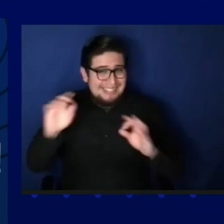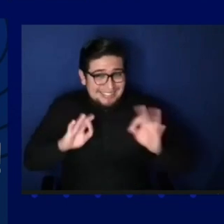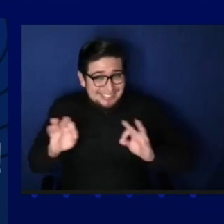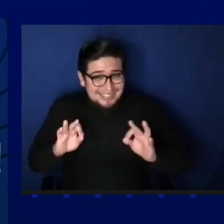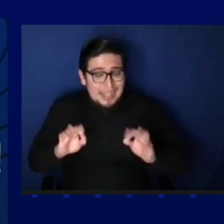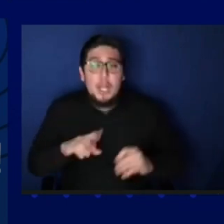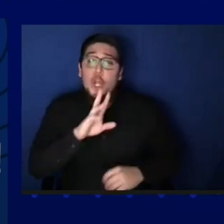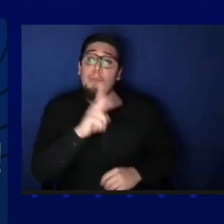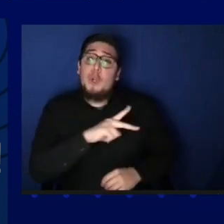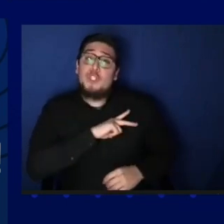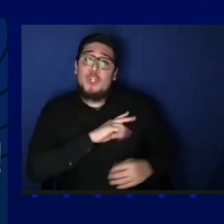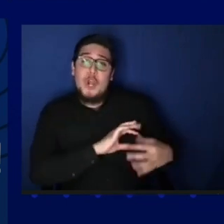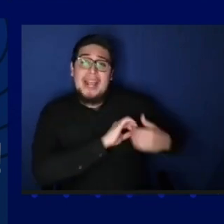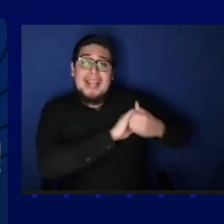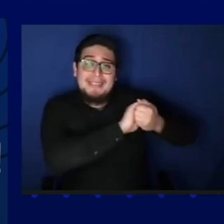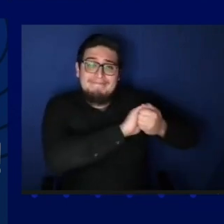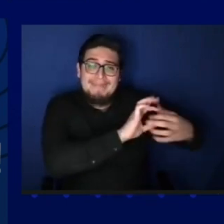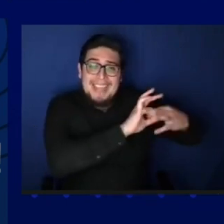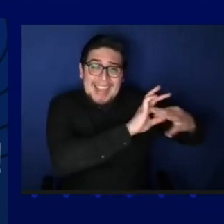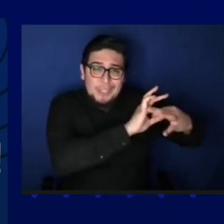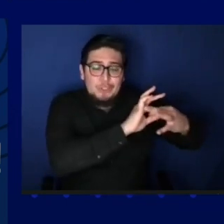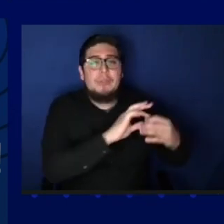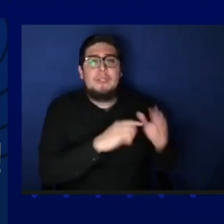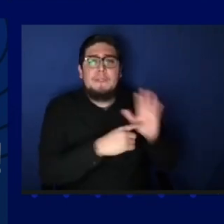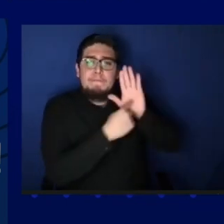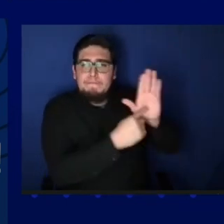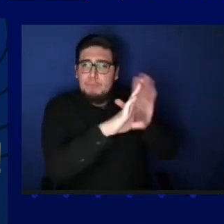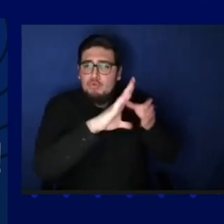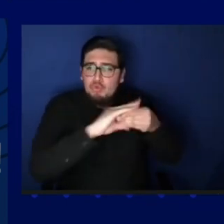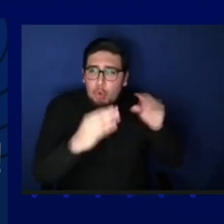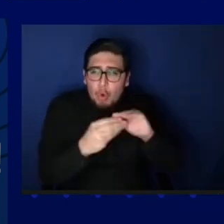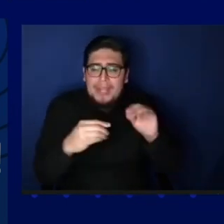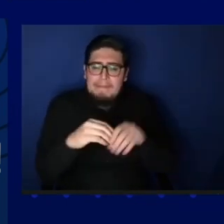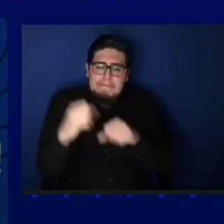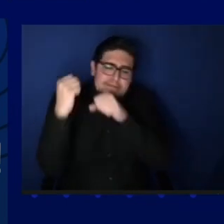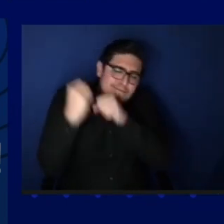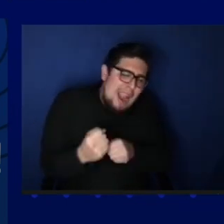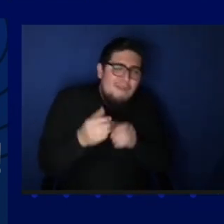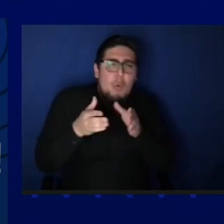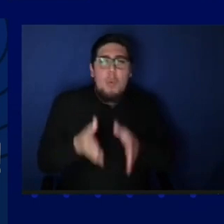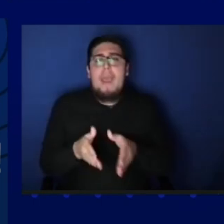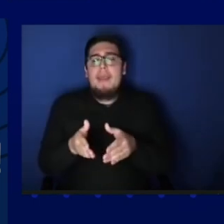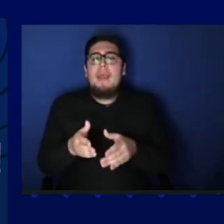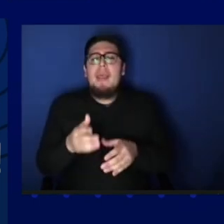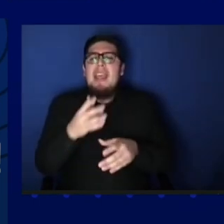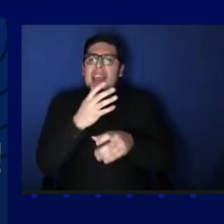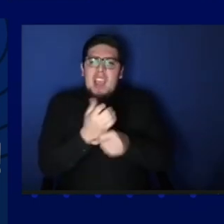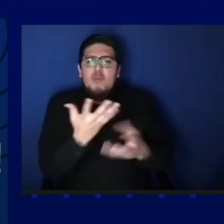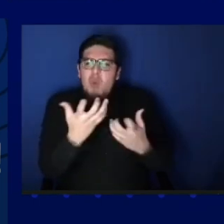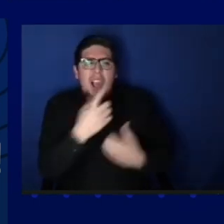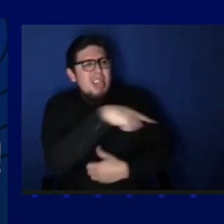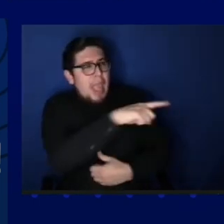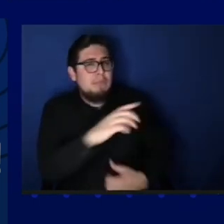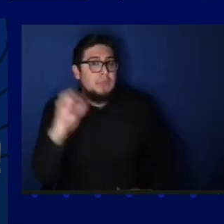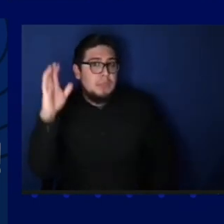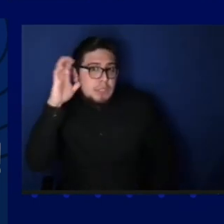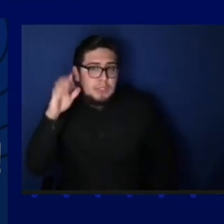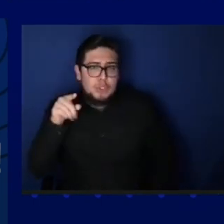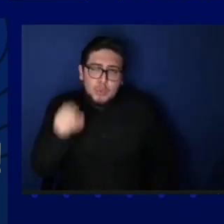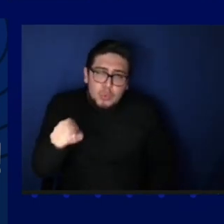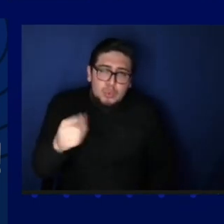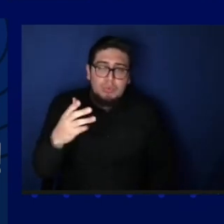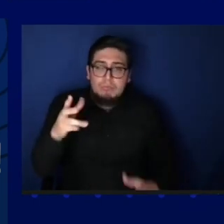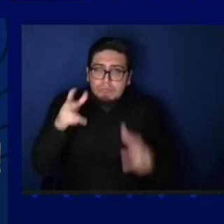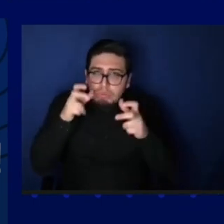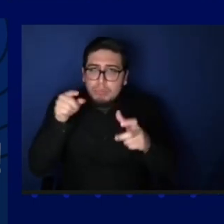a powerful way that gets the legislator to hear you, right? And that gets them to see your community and